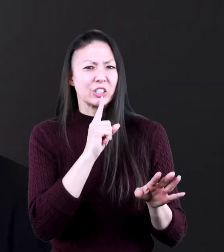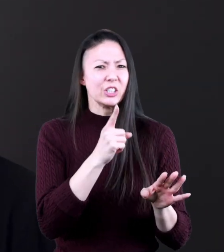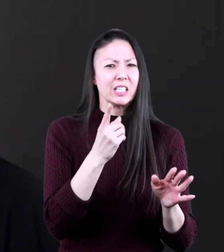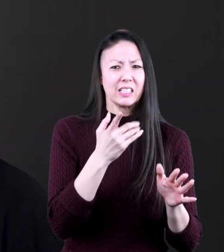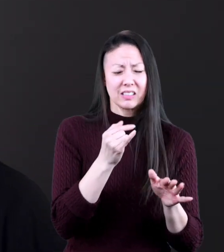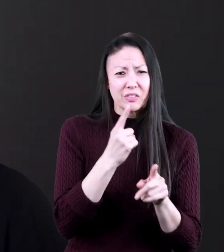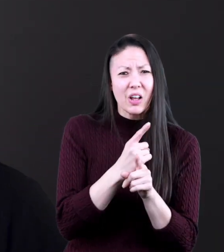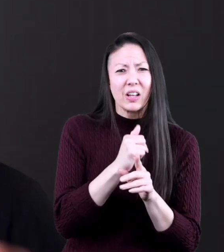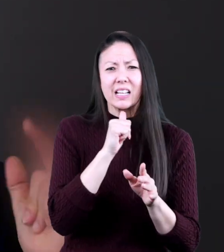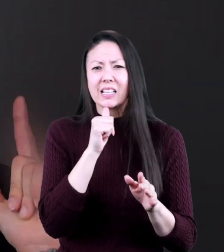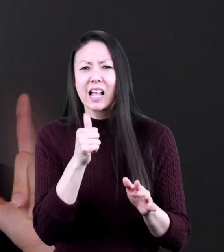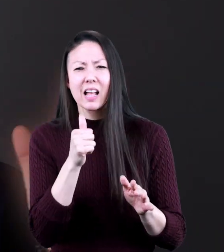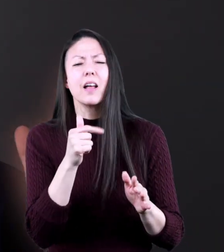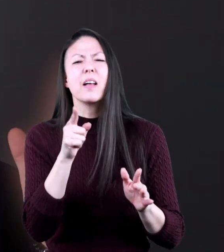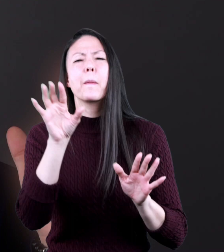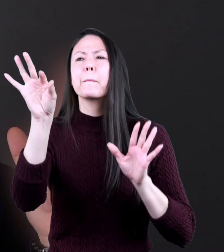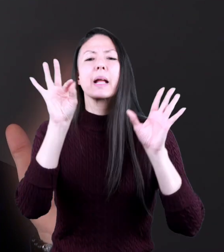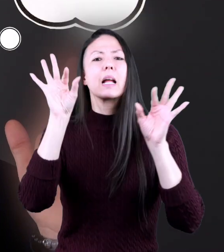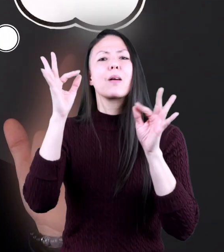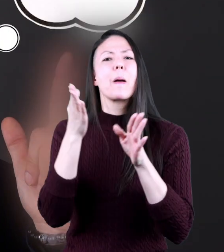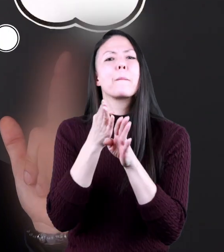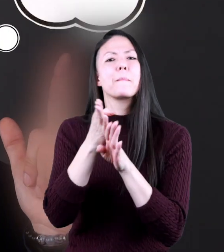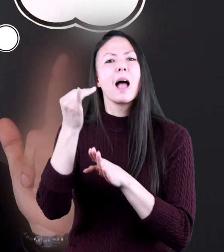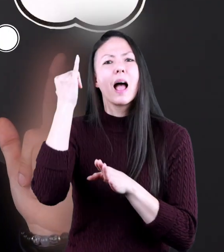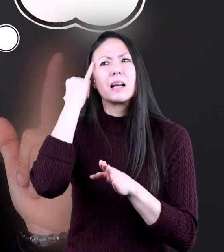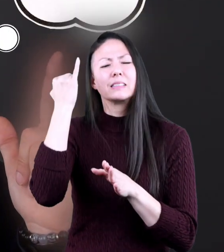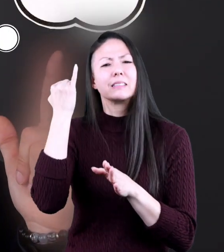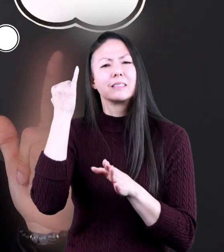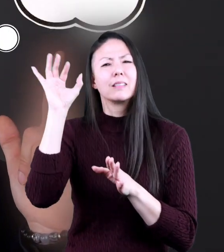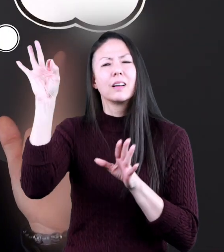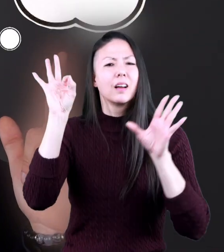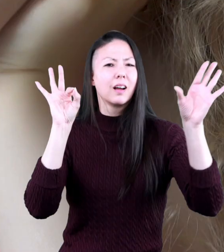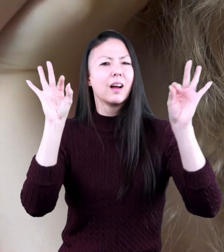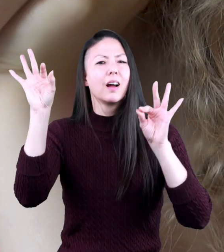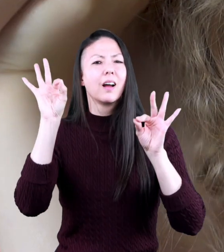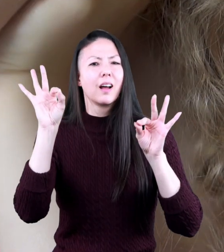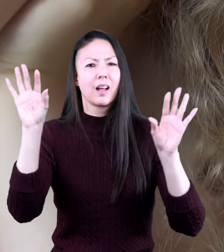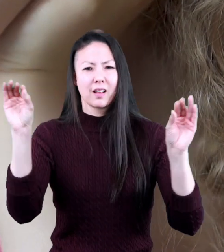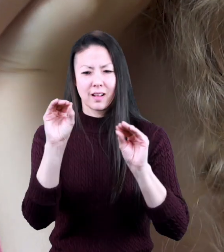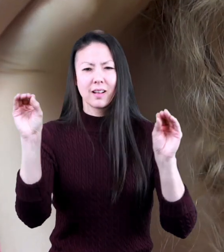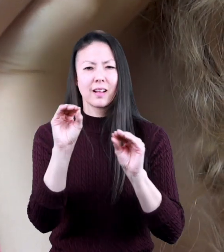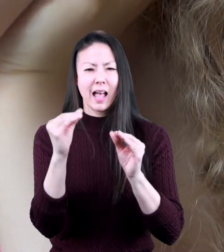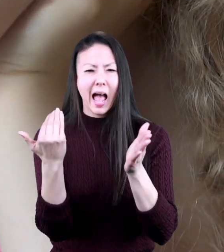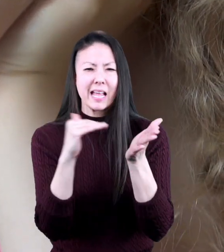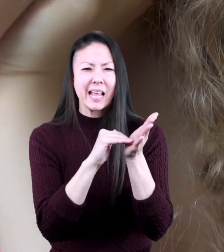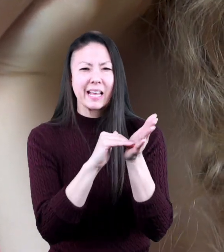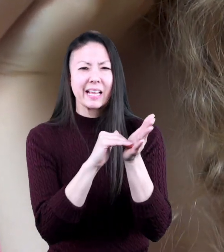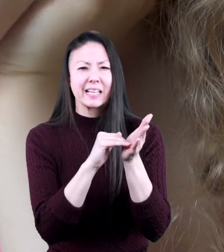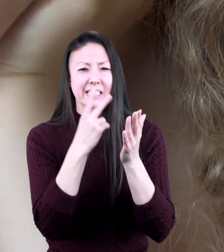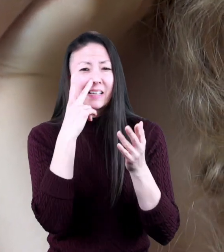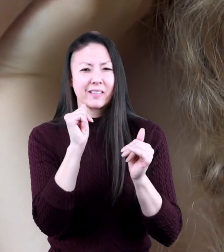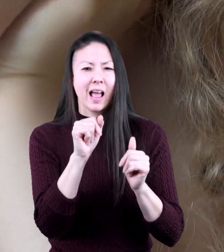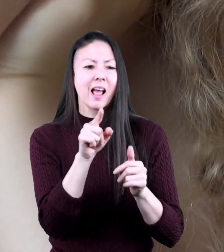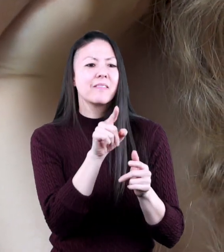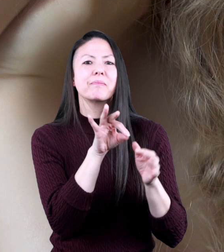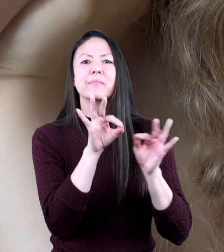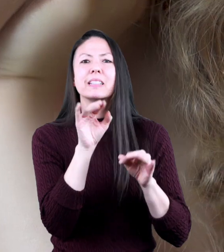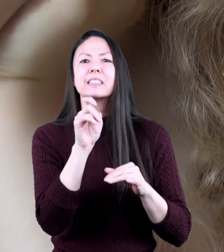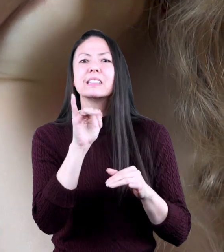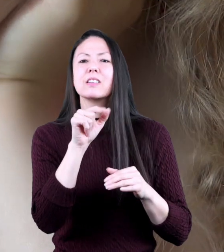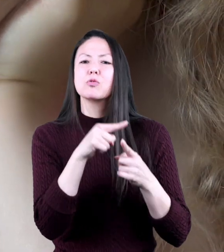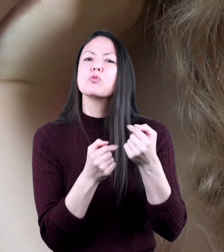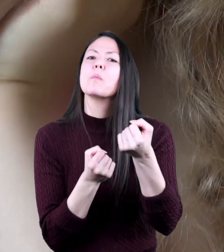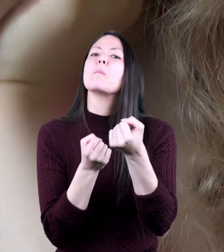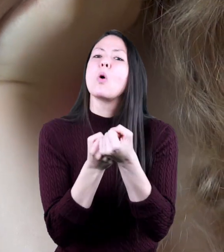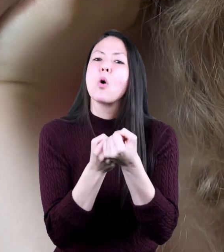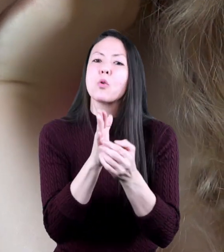main idea is correct, pick what you think the main idea might be and then read the entire paragraph again to see if the details